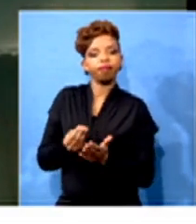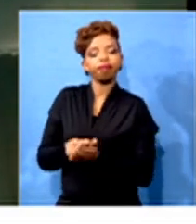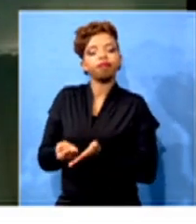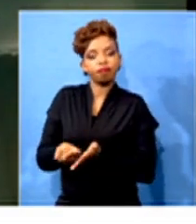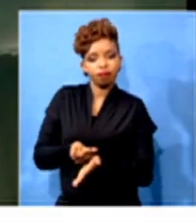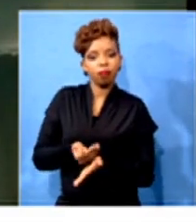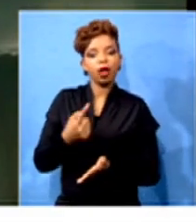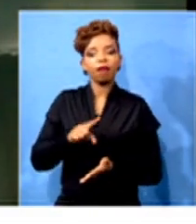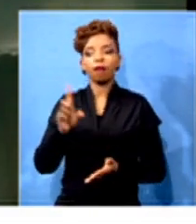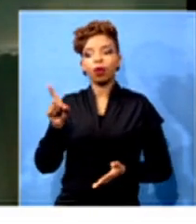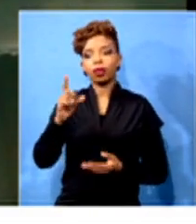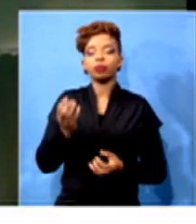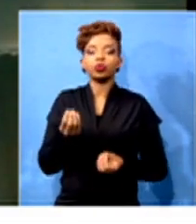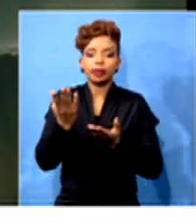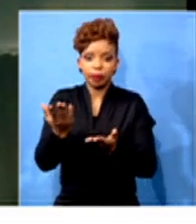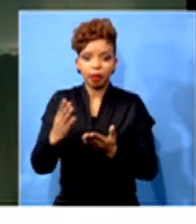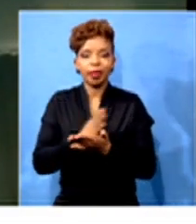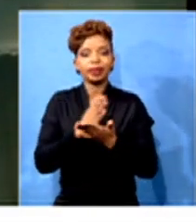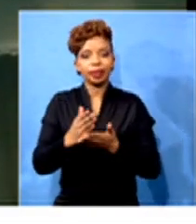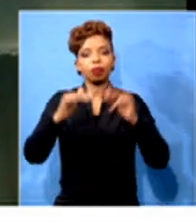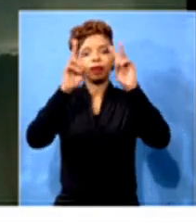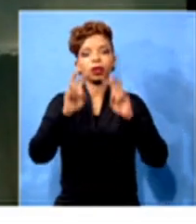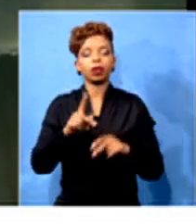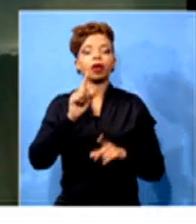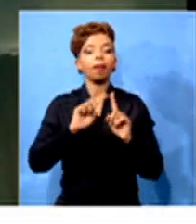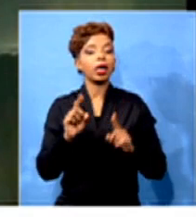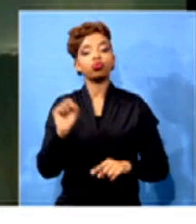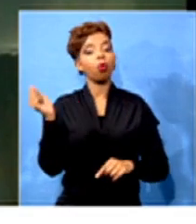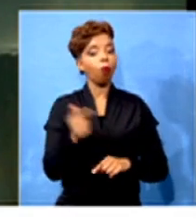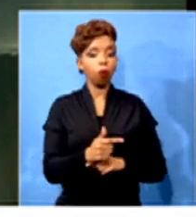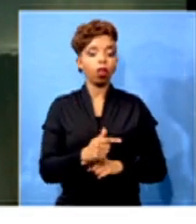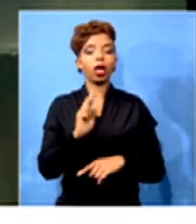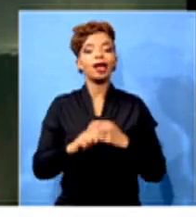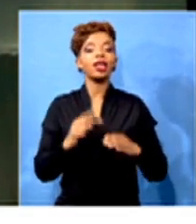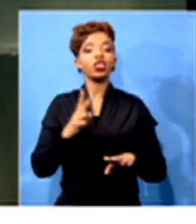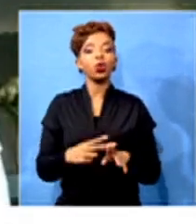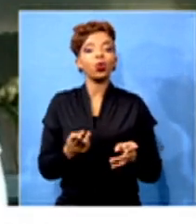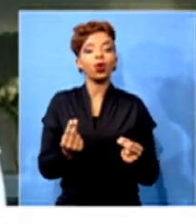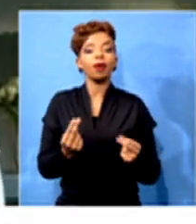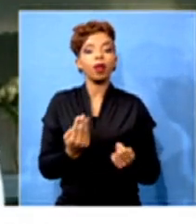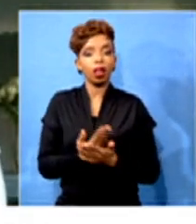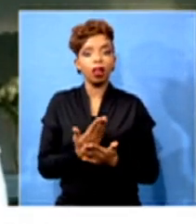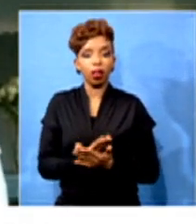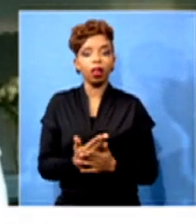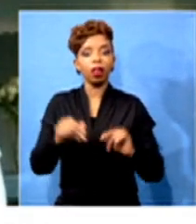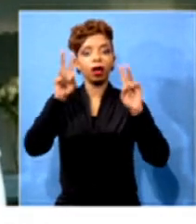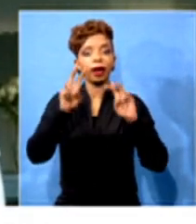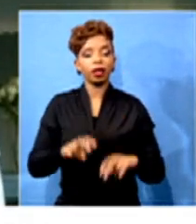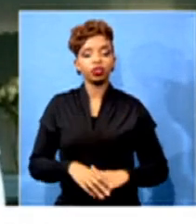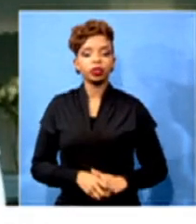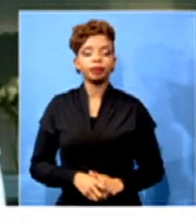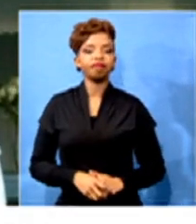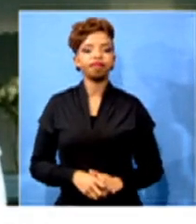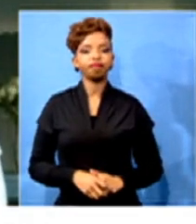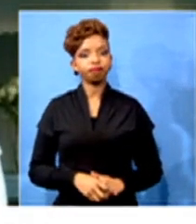generation capacity and not all of their generation capacity. So the CSIR also expects